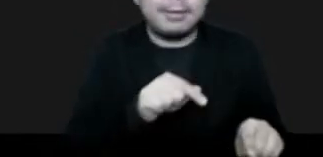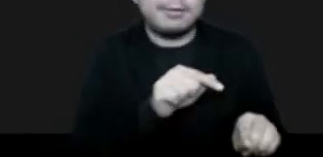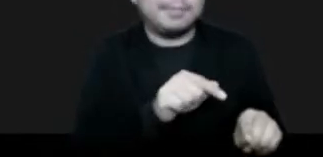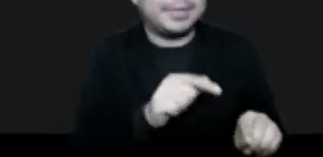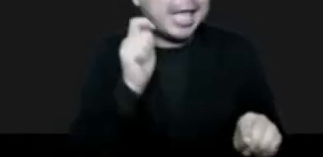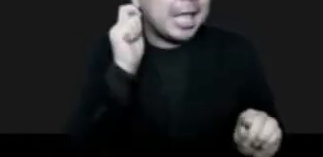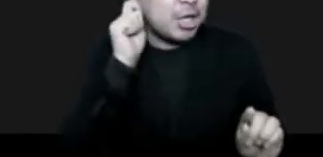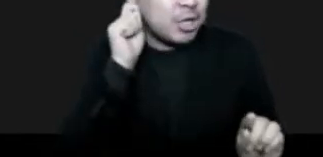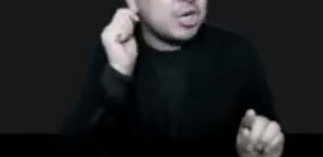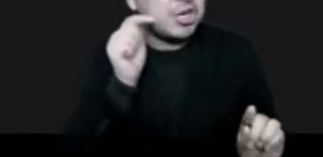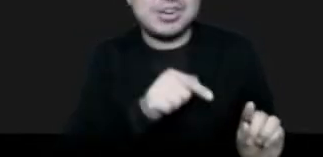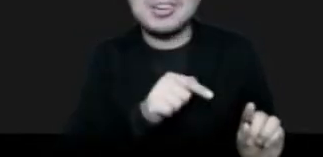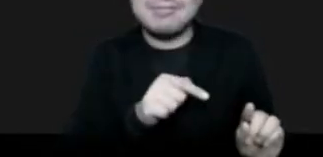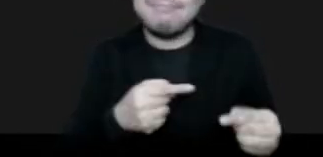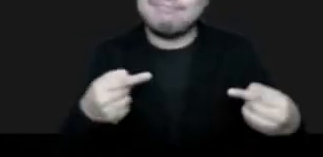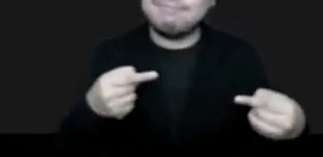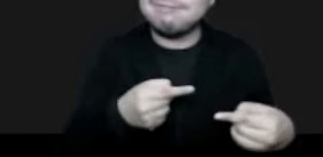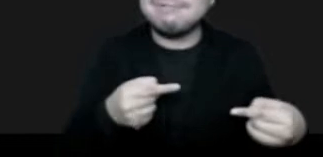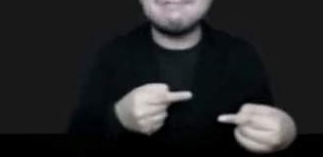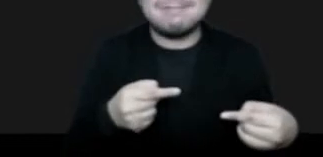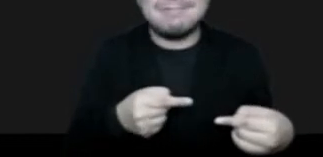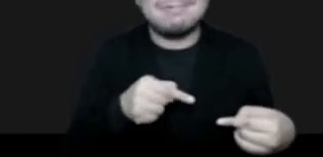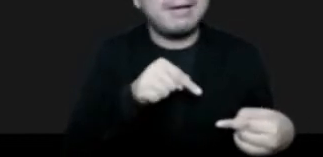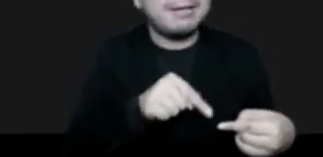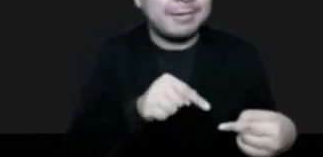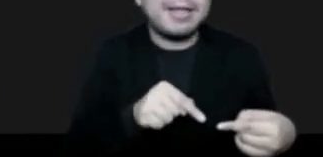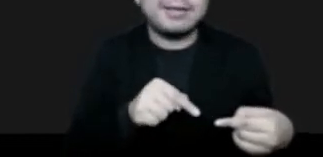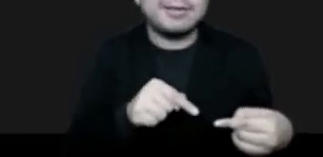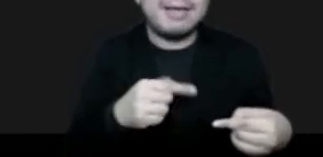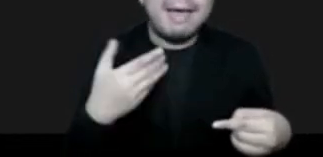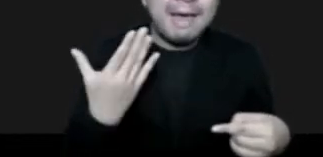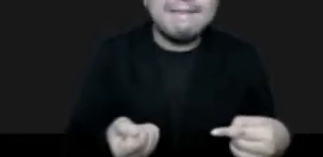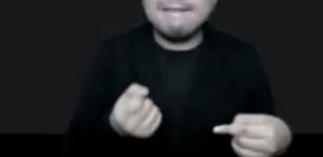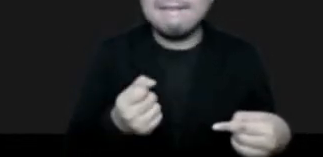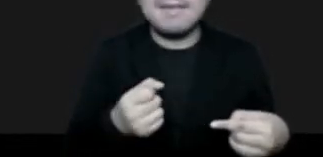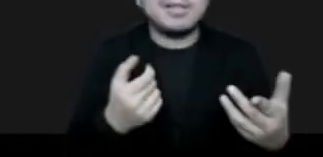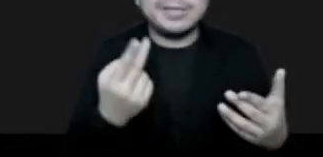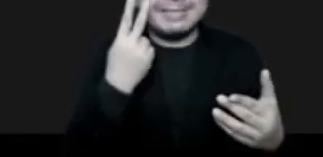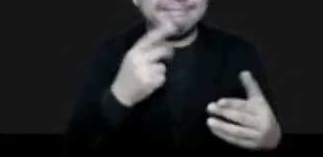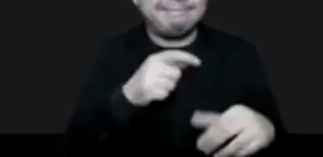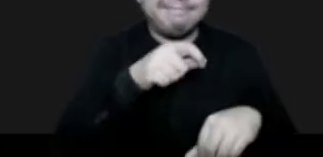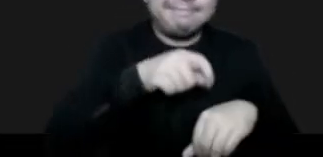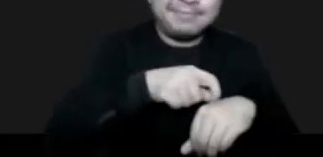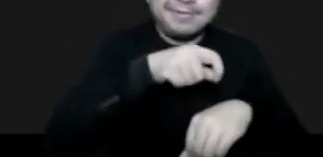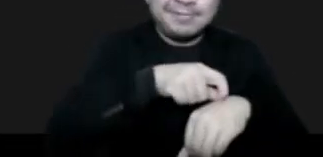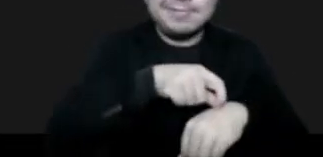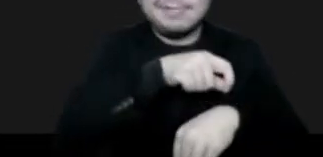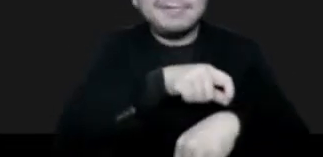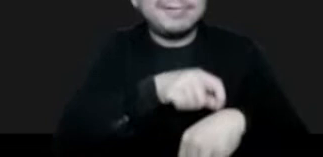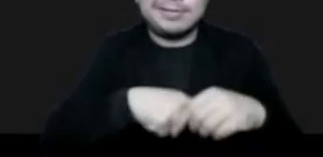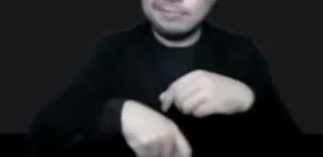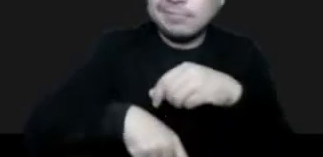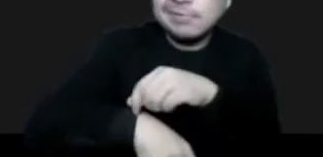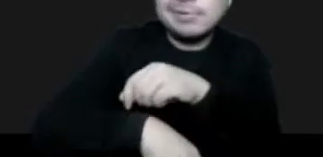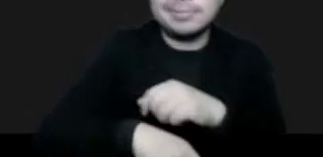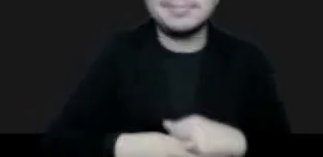injured with the bee bites. And one of our colleagues with visual impairment when he